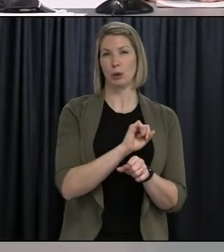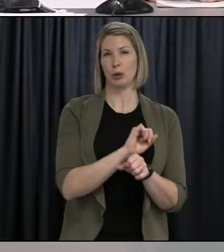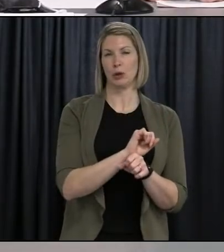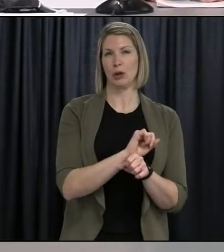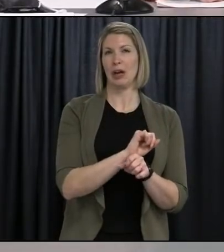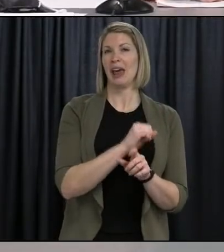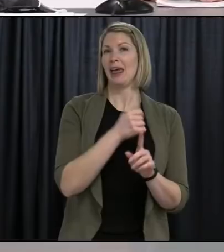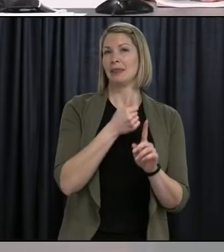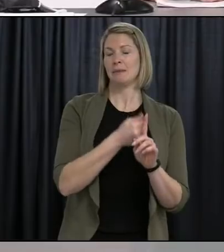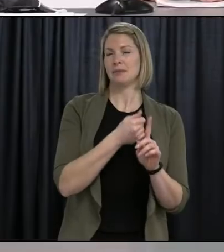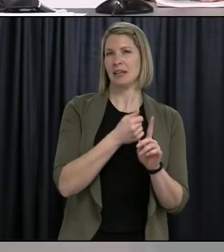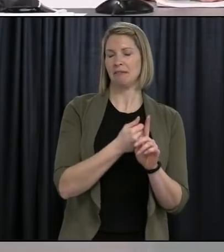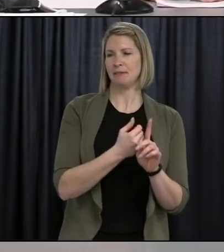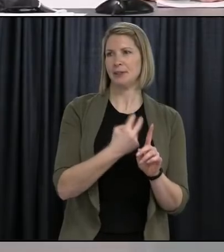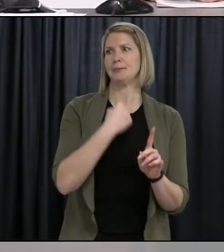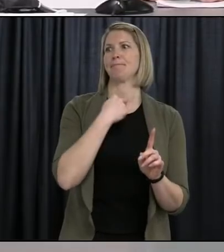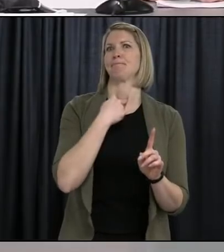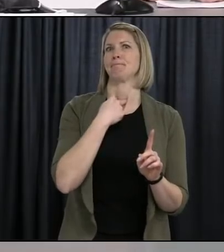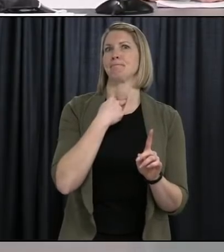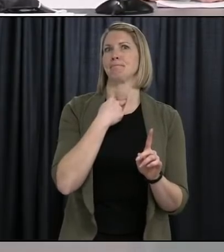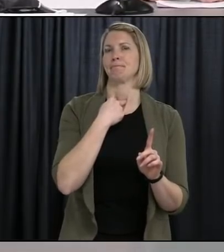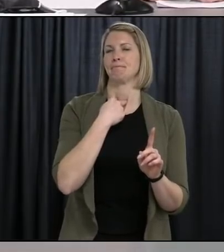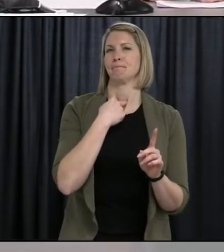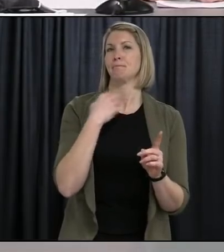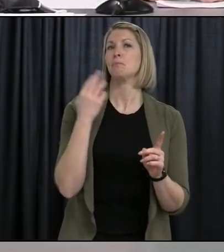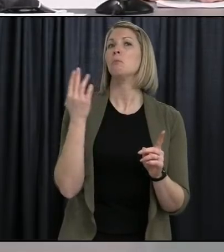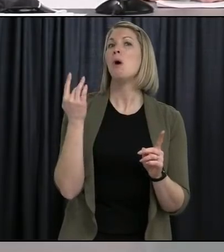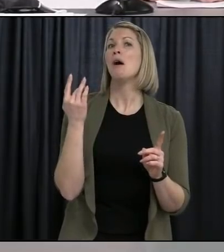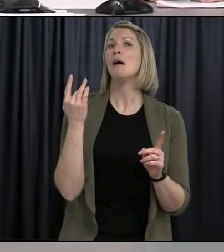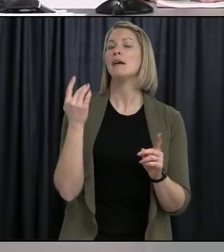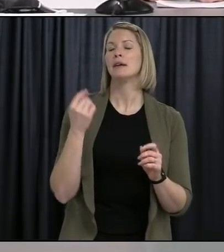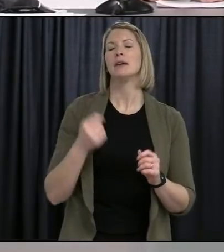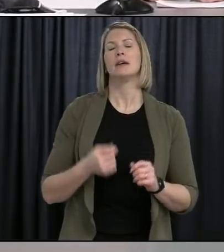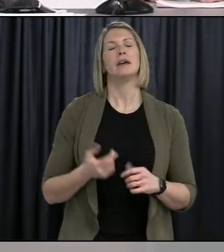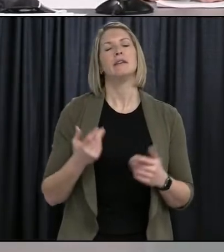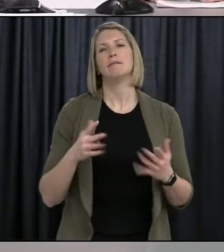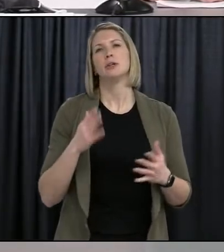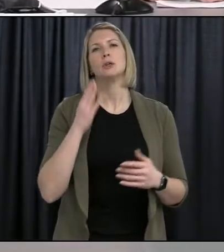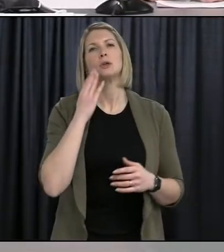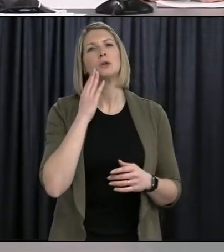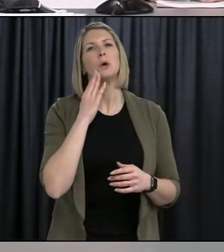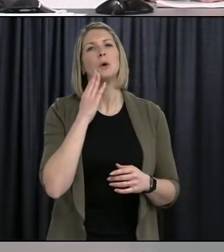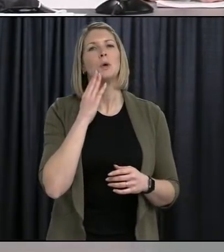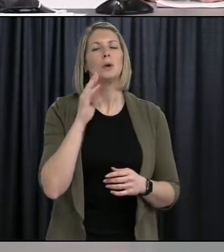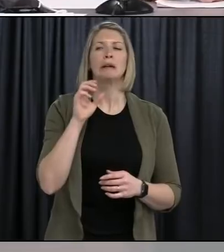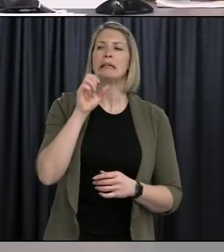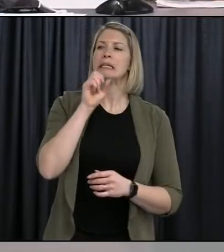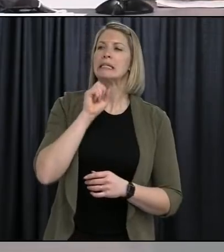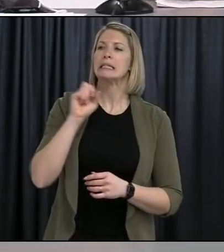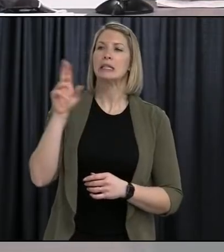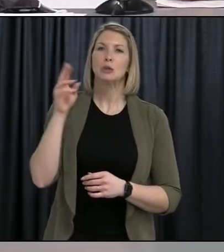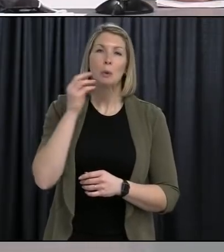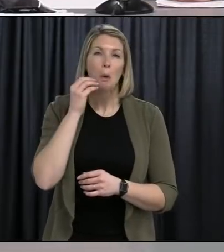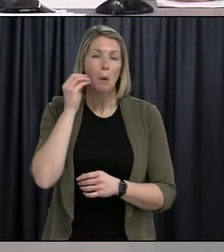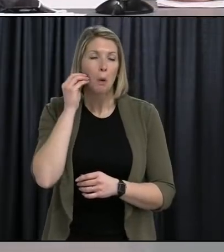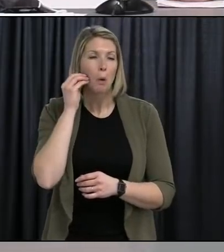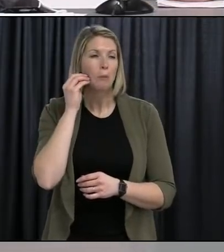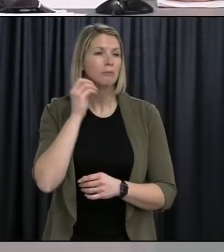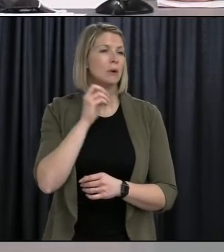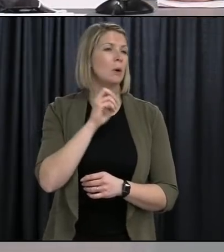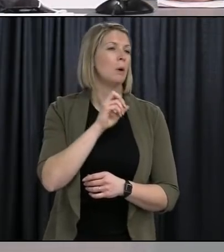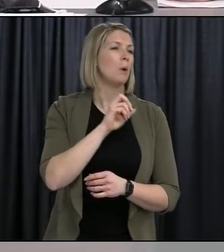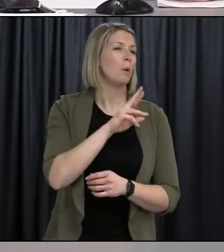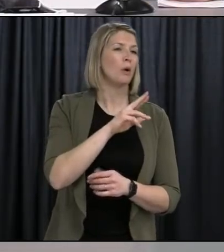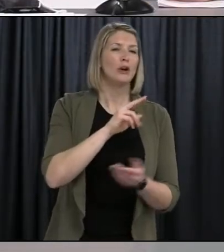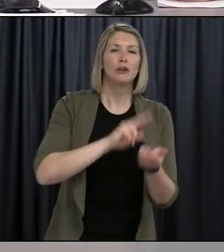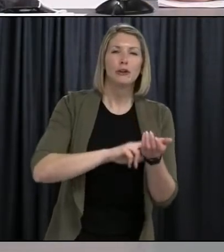system. As you're aware, in a lot of settings, whether it's a seniors home or a hospital, whatever, rotational workers are kind of singled